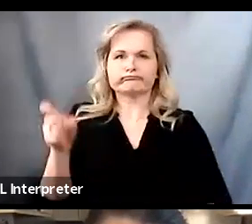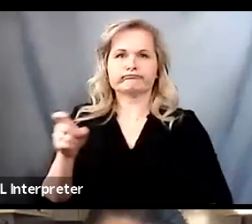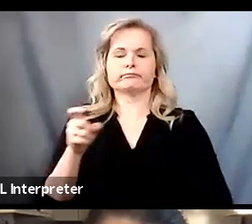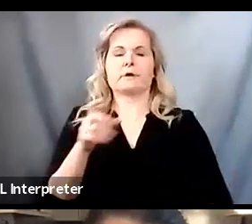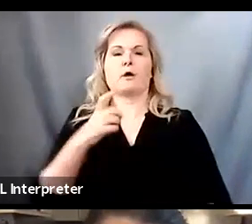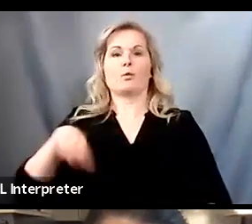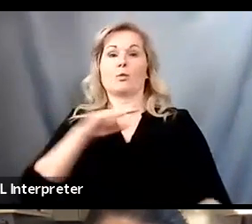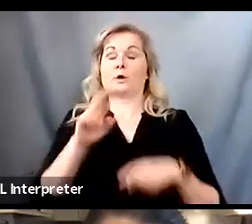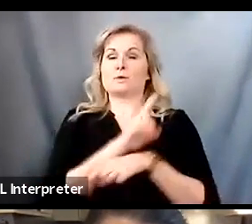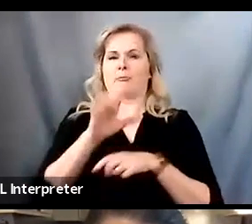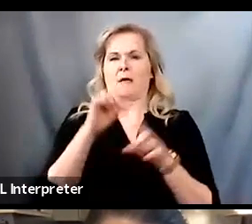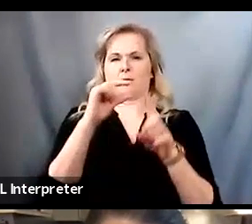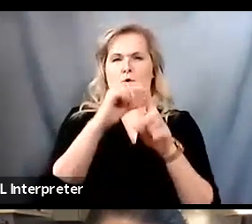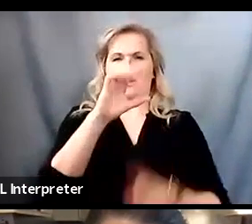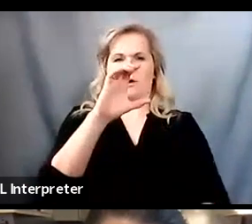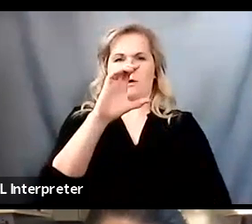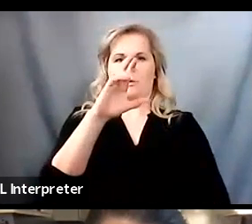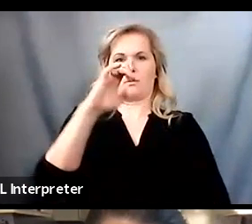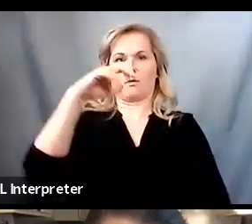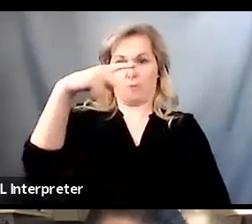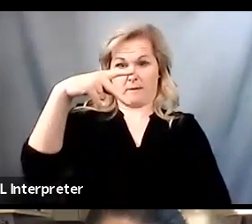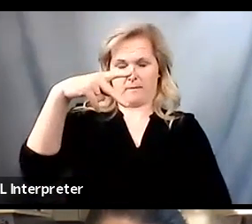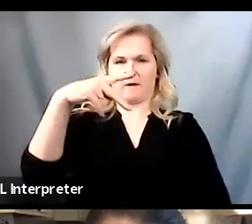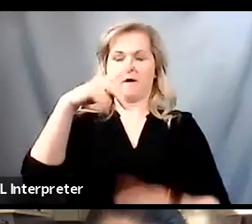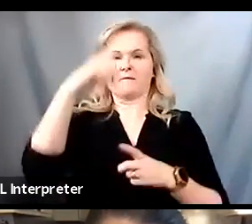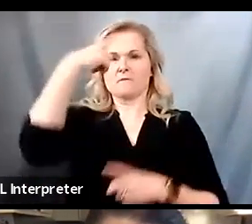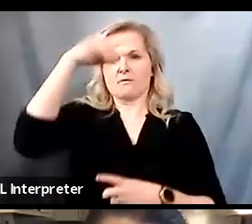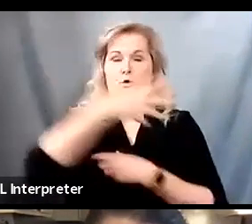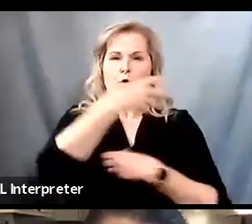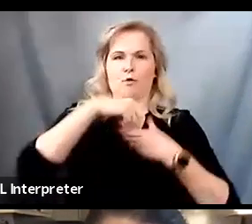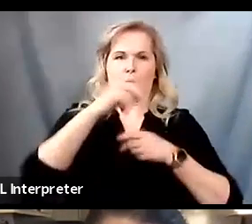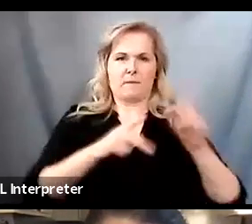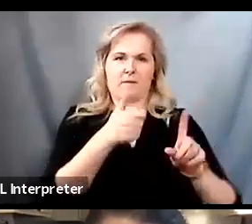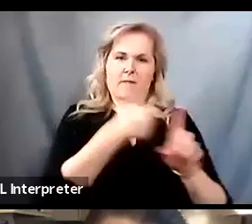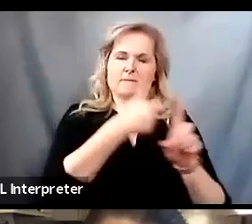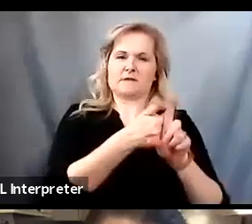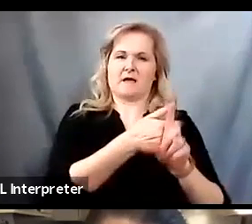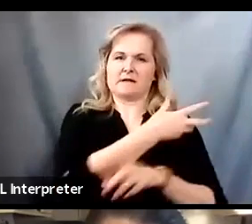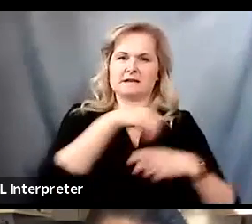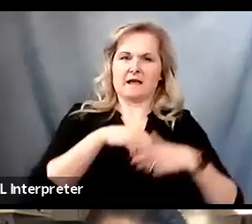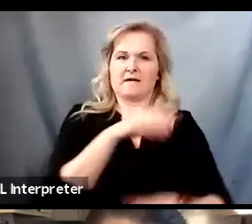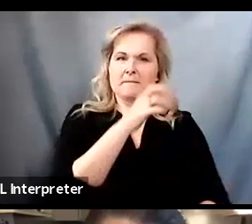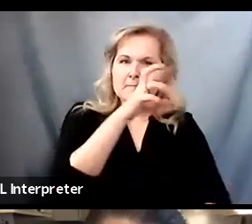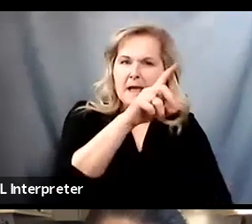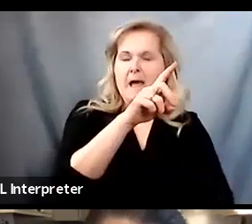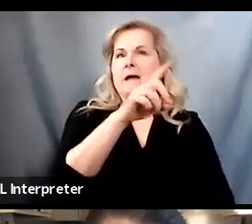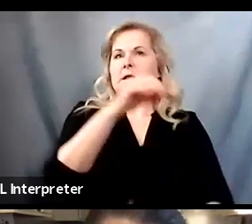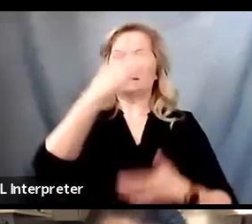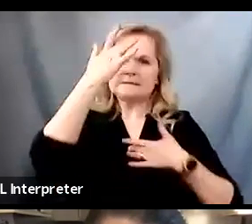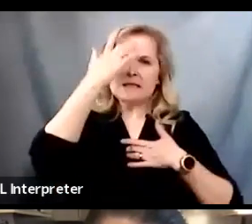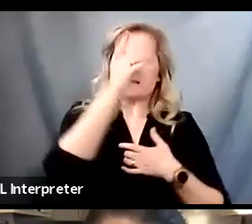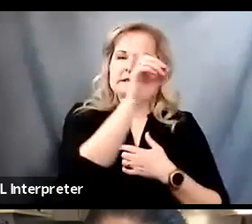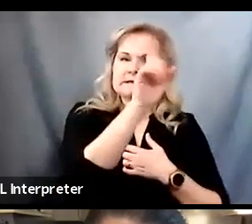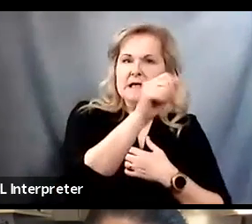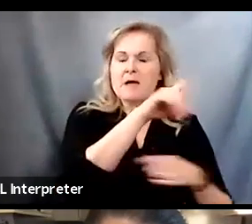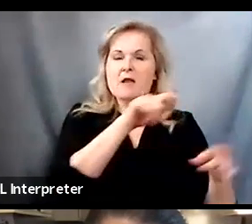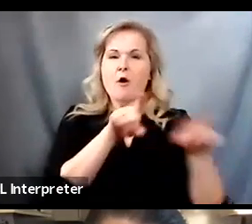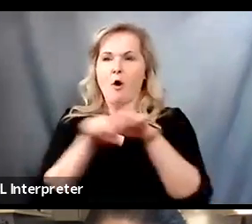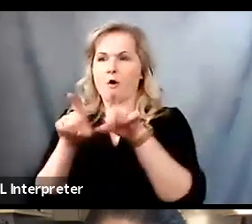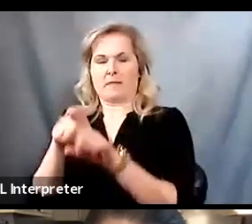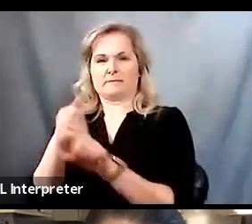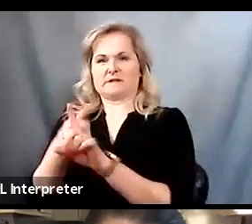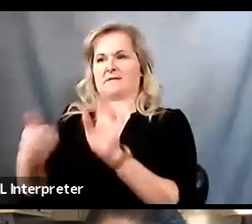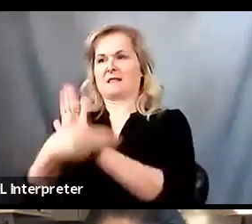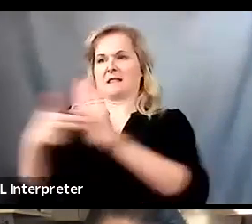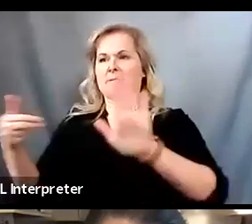use Crip to include those who identify as mad, sick, and disabled, as well as those who are deemed disabled